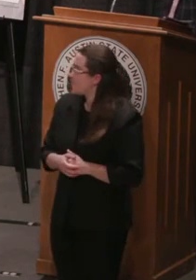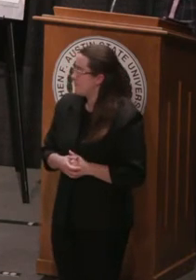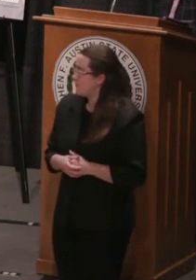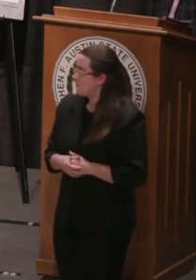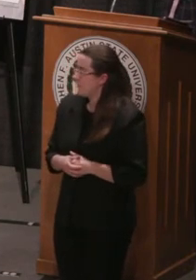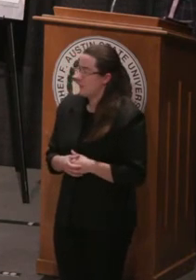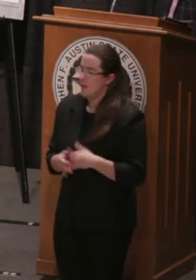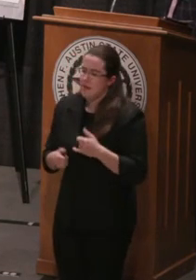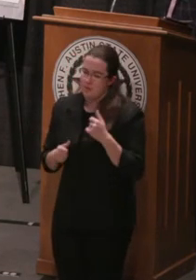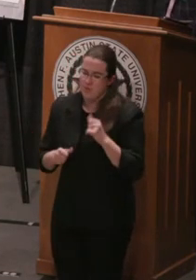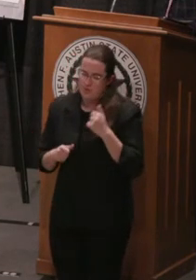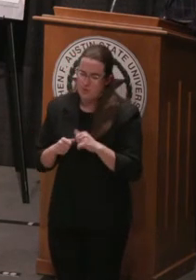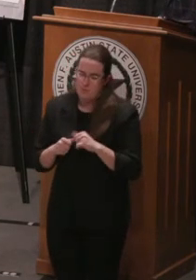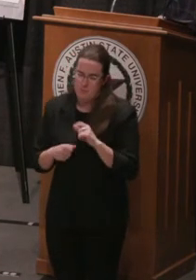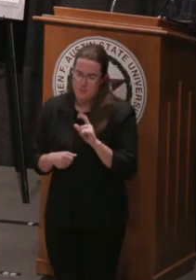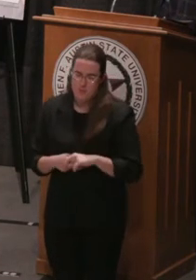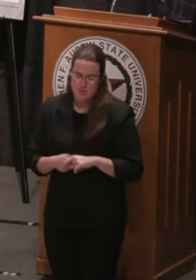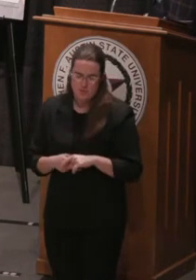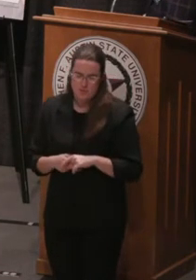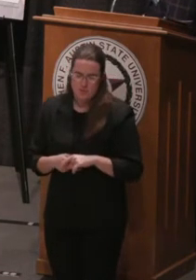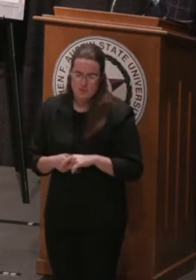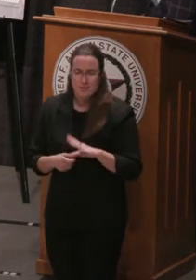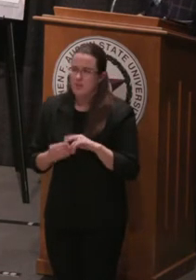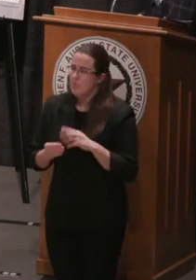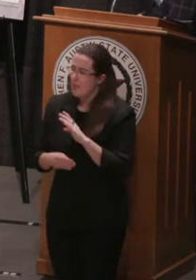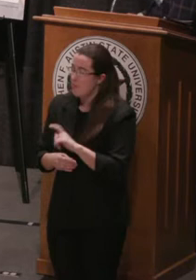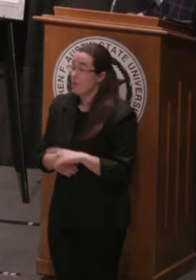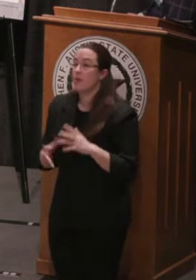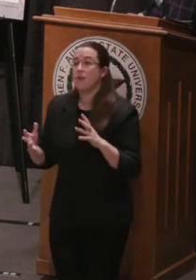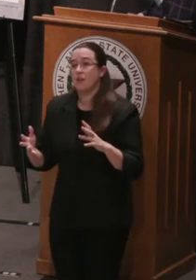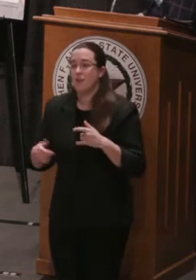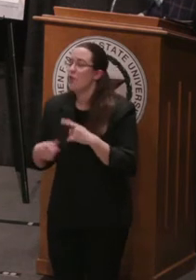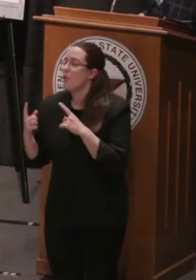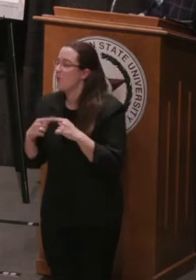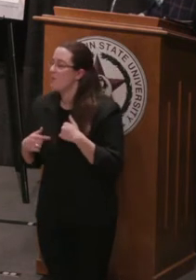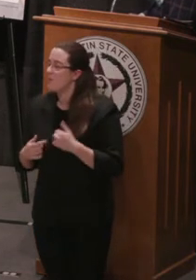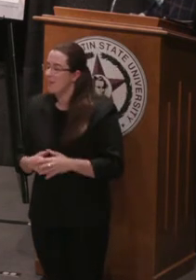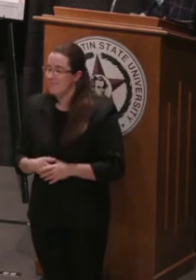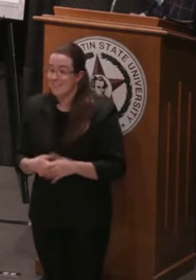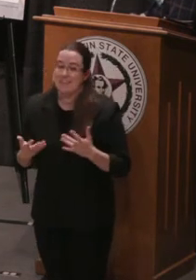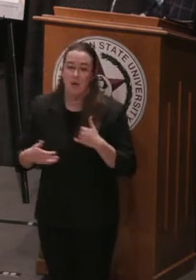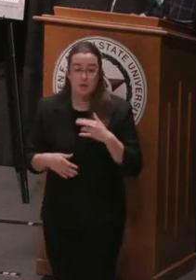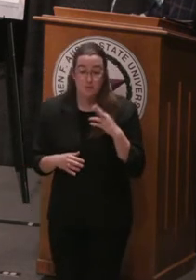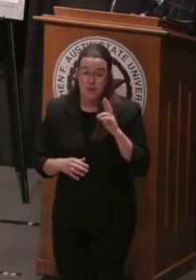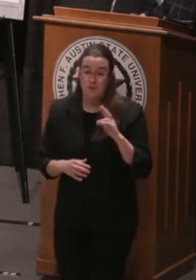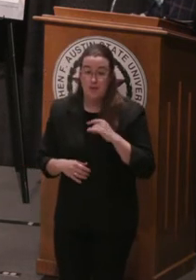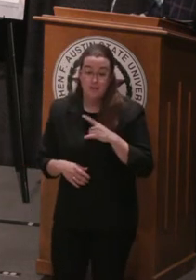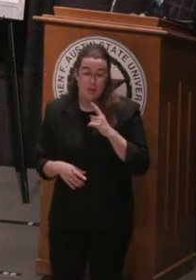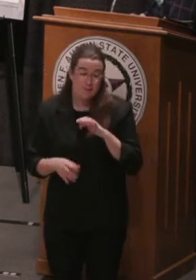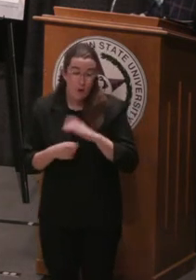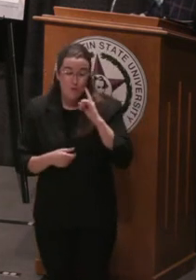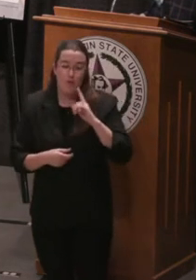Now I'm trying to remember what the question was. About the bill. Yeah, about the bill. Well, I will say this is an interesting point. Well, I was one of the Republicans that did vote for the